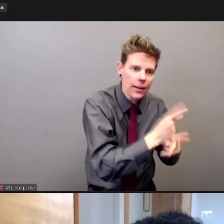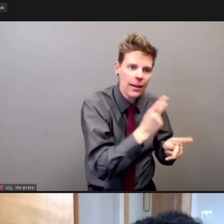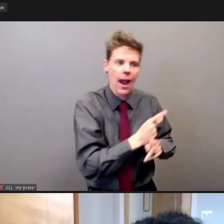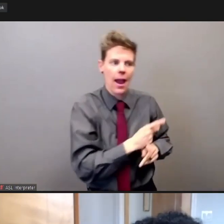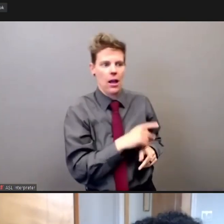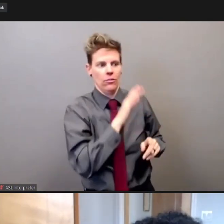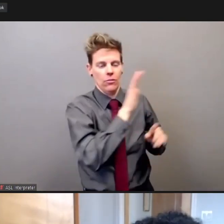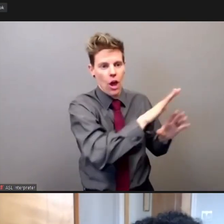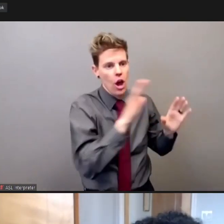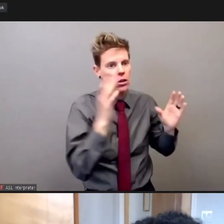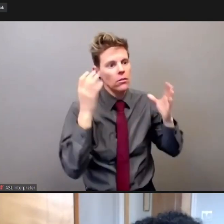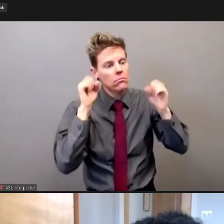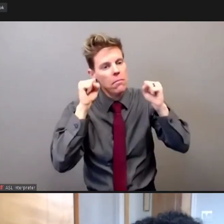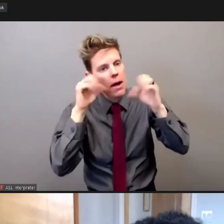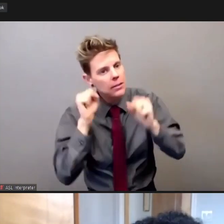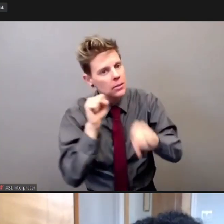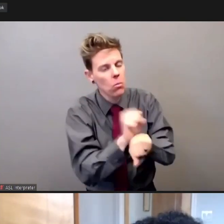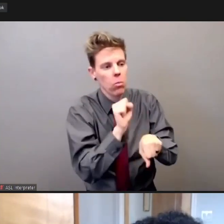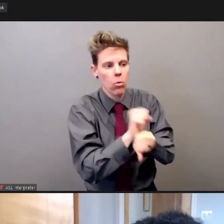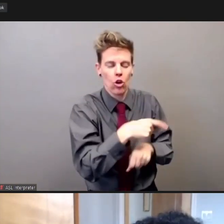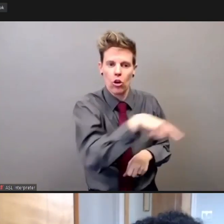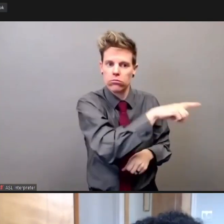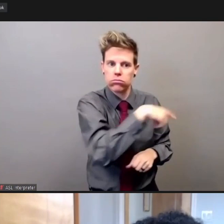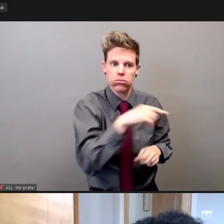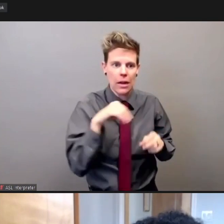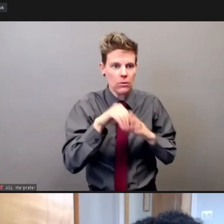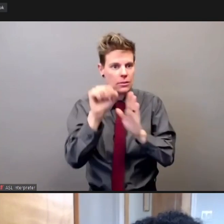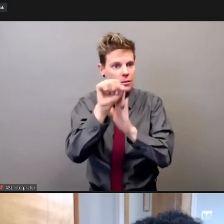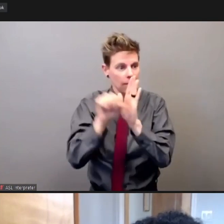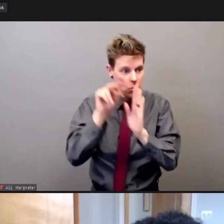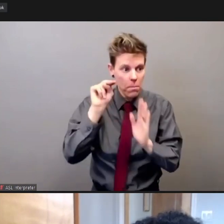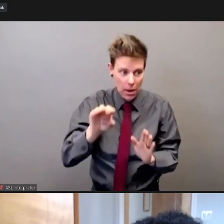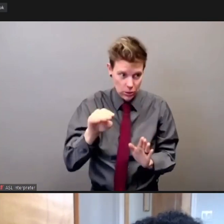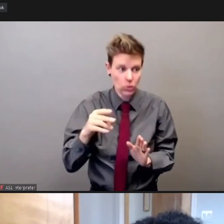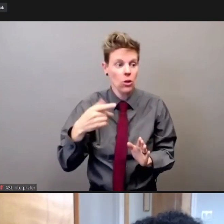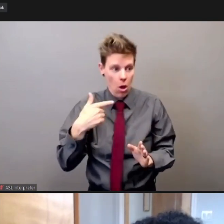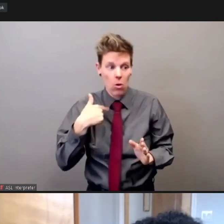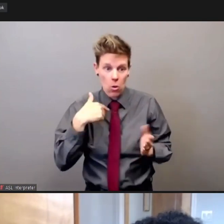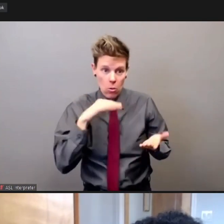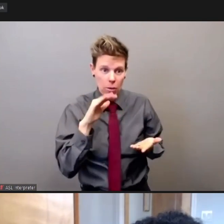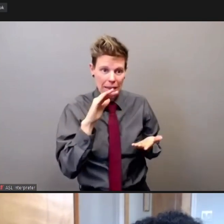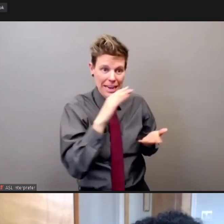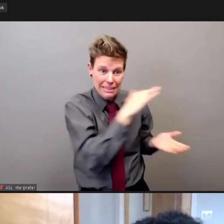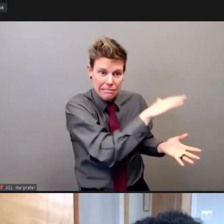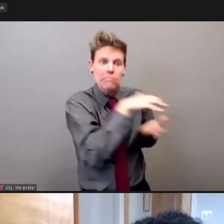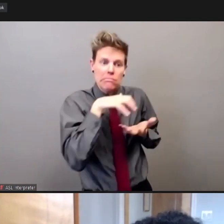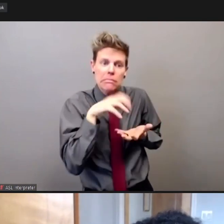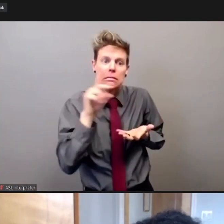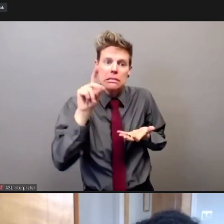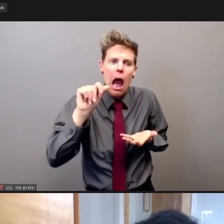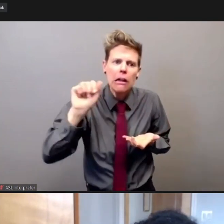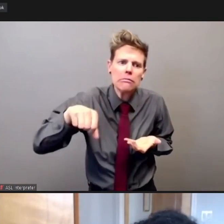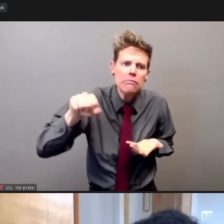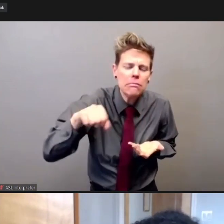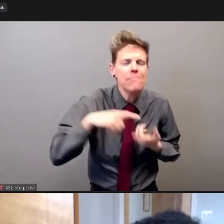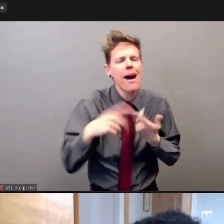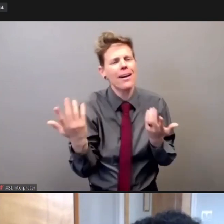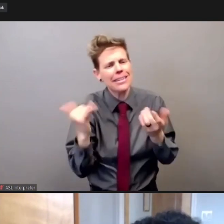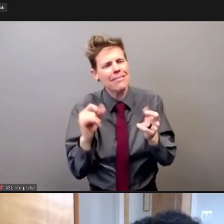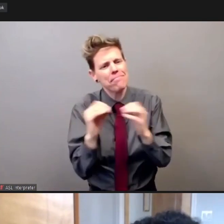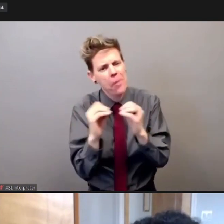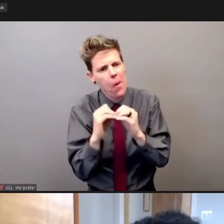state of New Mexico, but we can't get good data. I know that we are actually calling in to